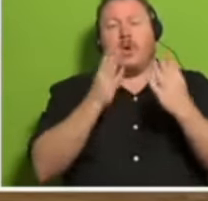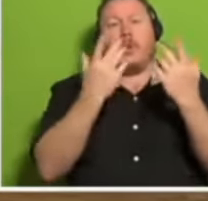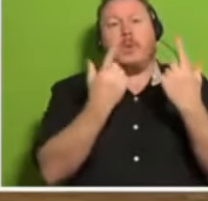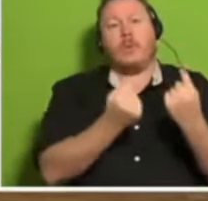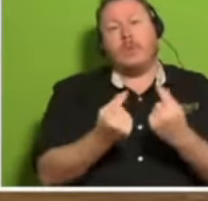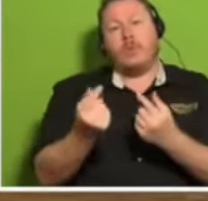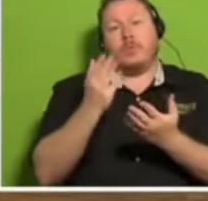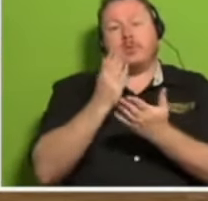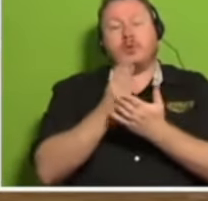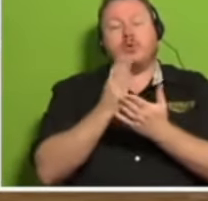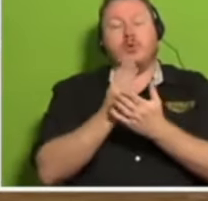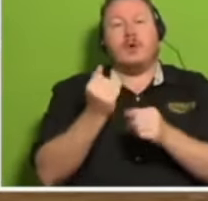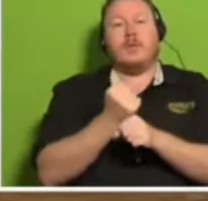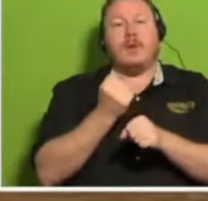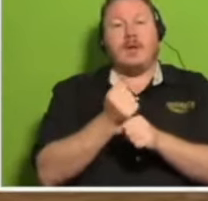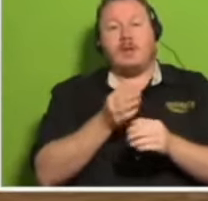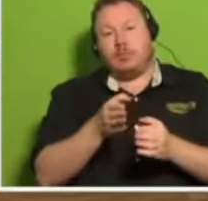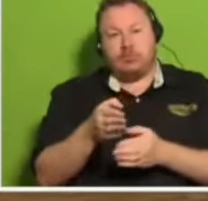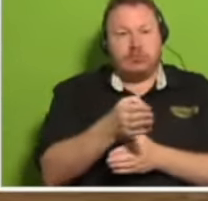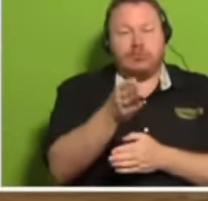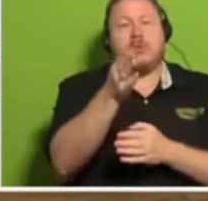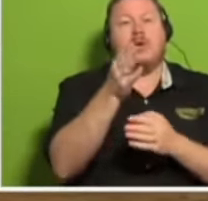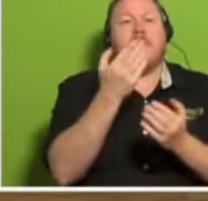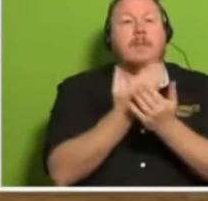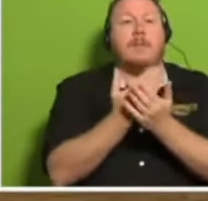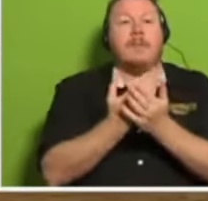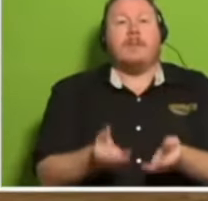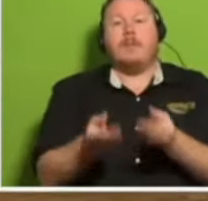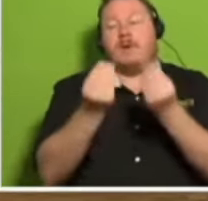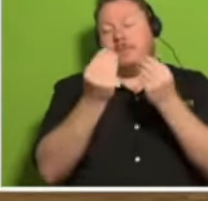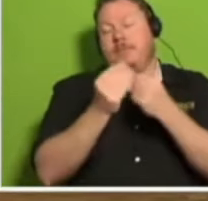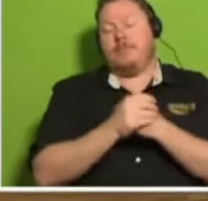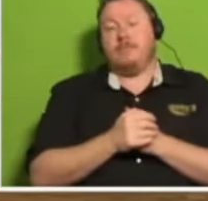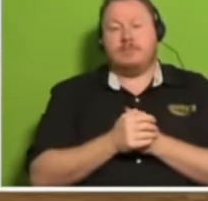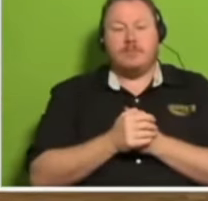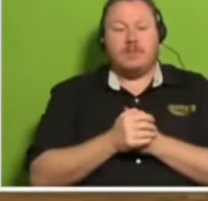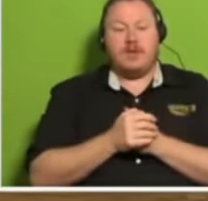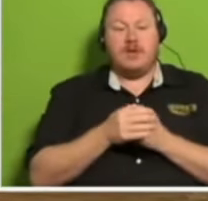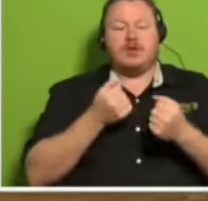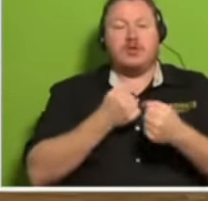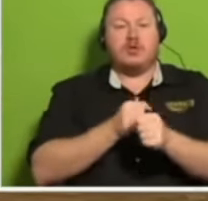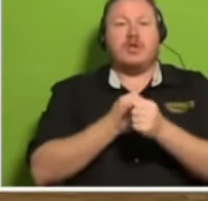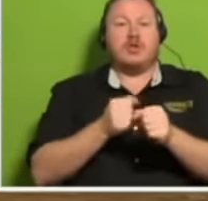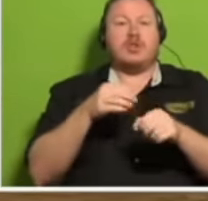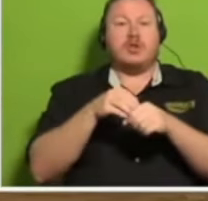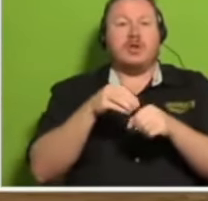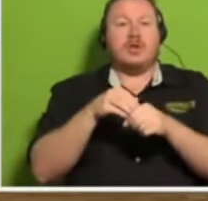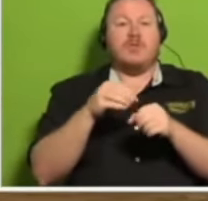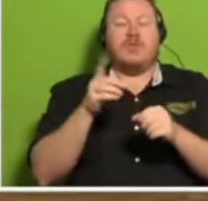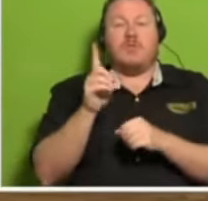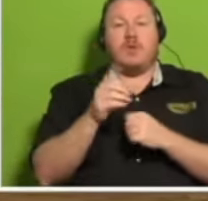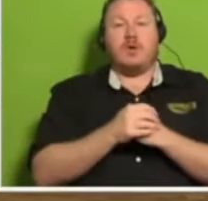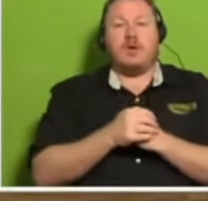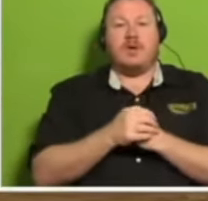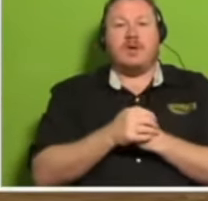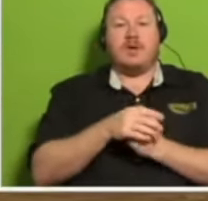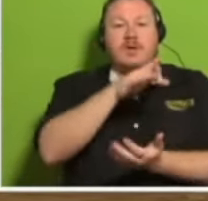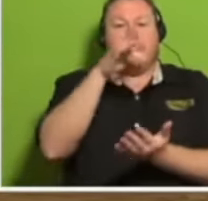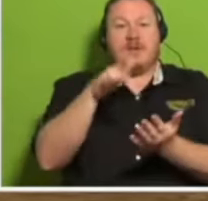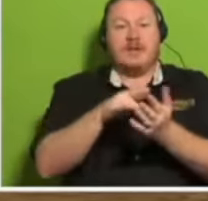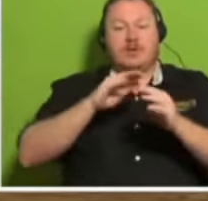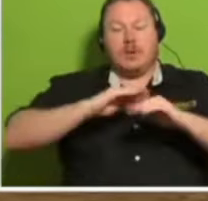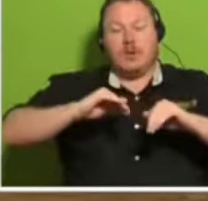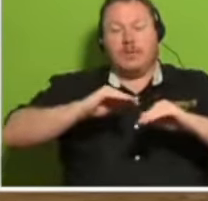will begin to steer it towards the path it should be. One of these key strategies being implemented is the decentralization